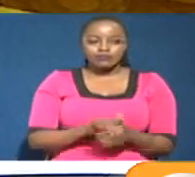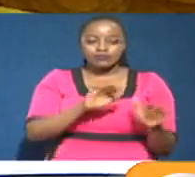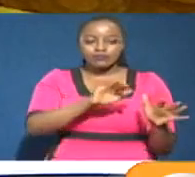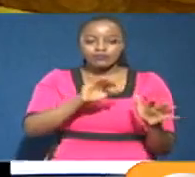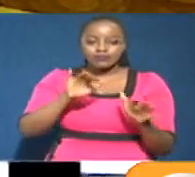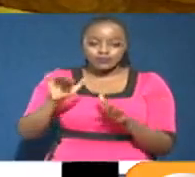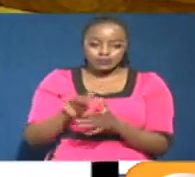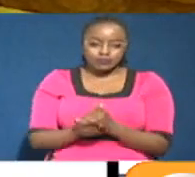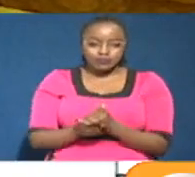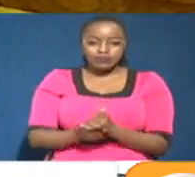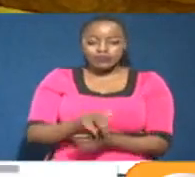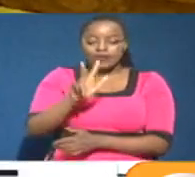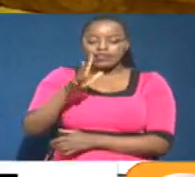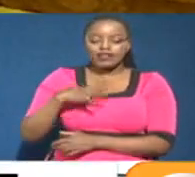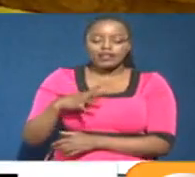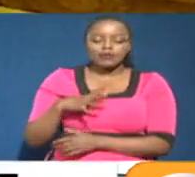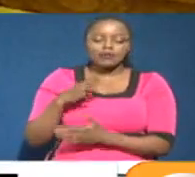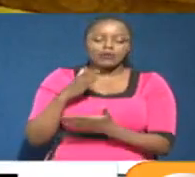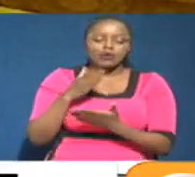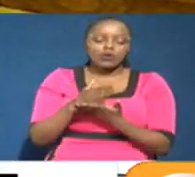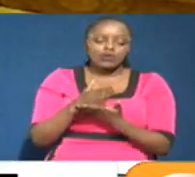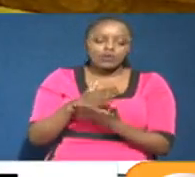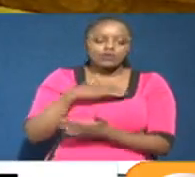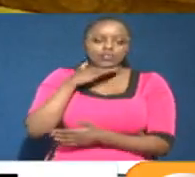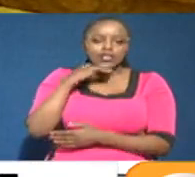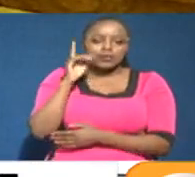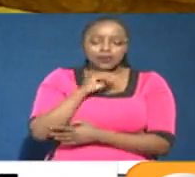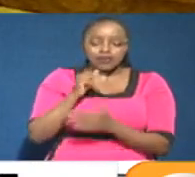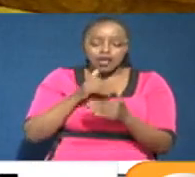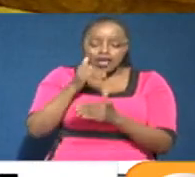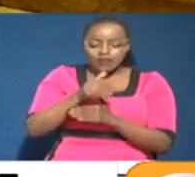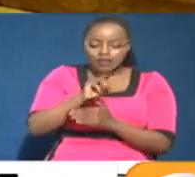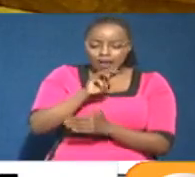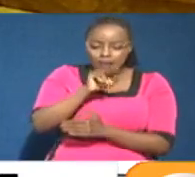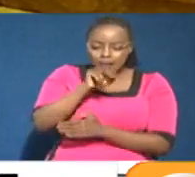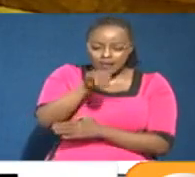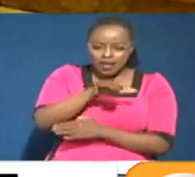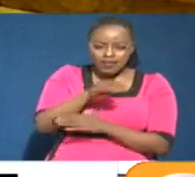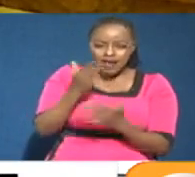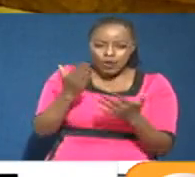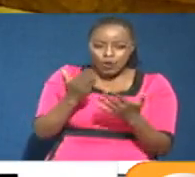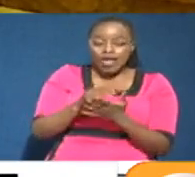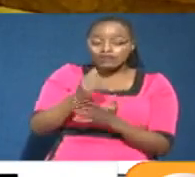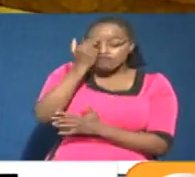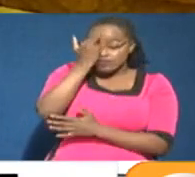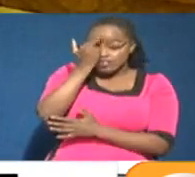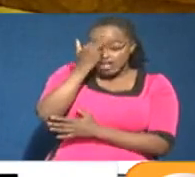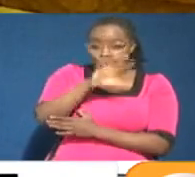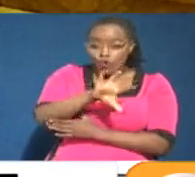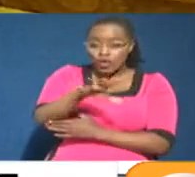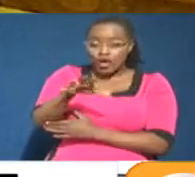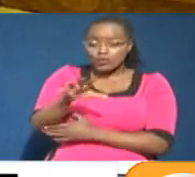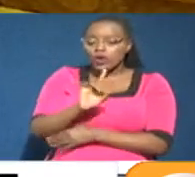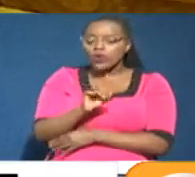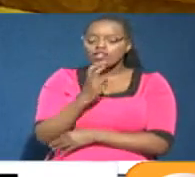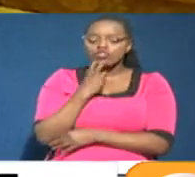News from further afield, three people were confirmed dead after a mine caved in on them at Lolgorian area in Narok County